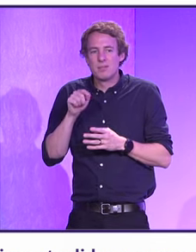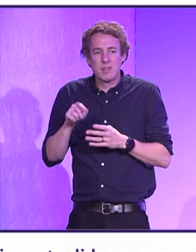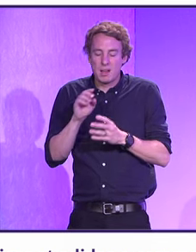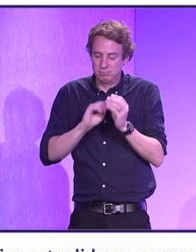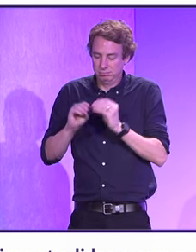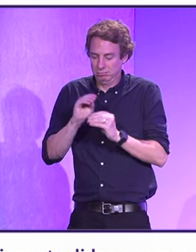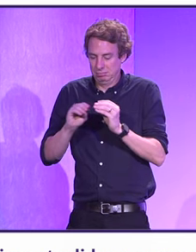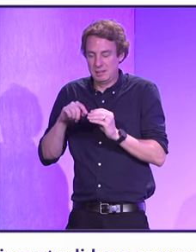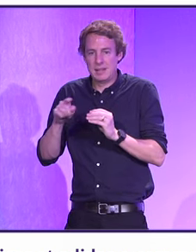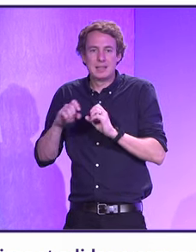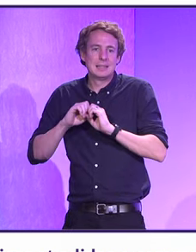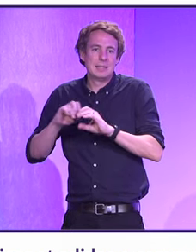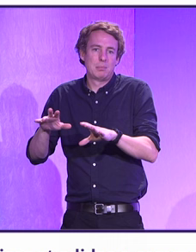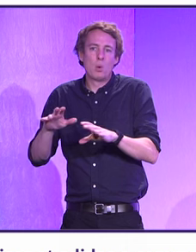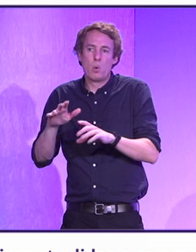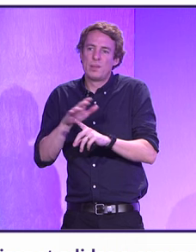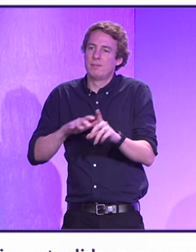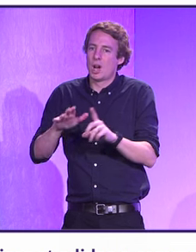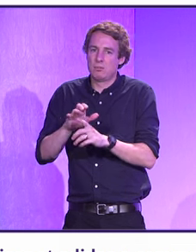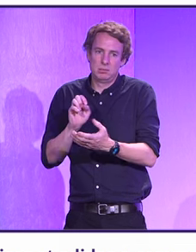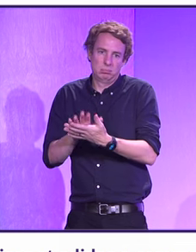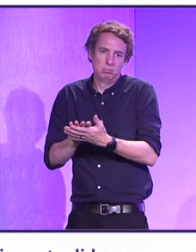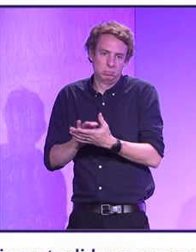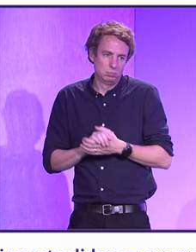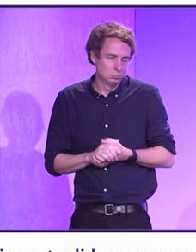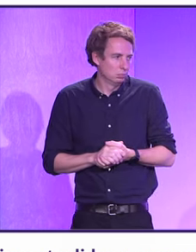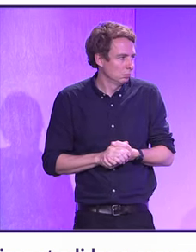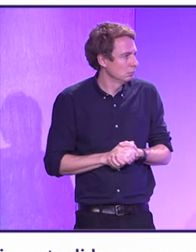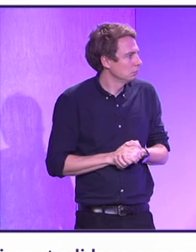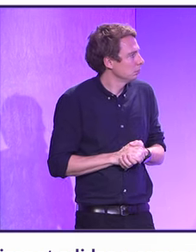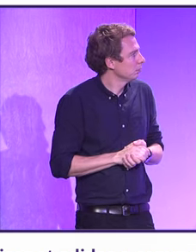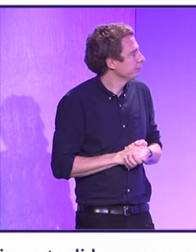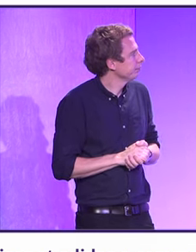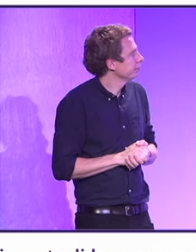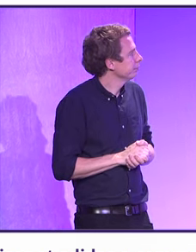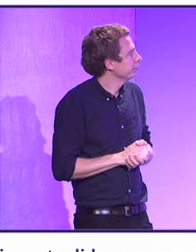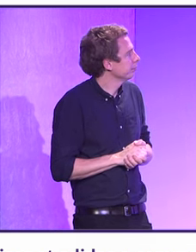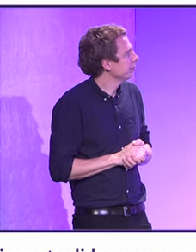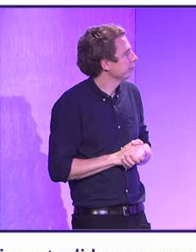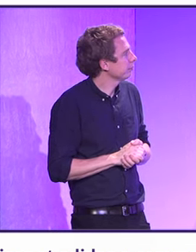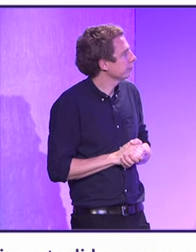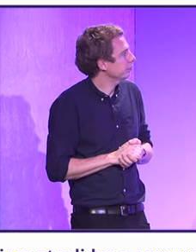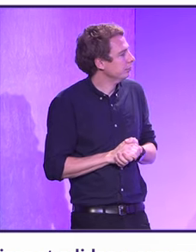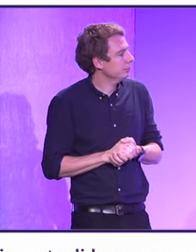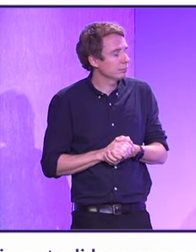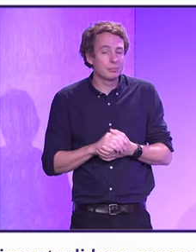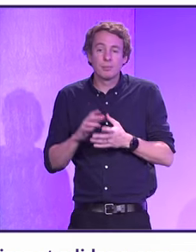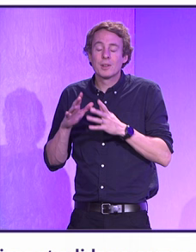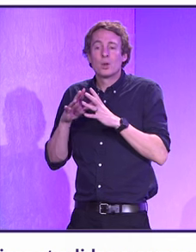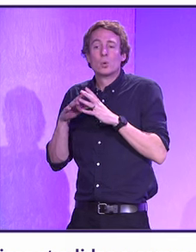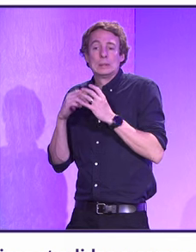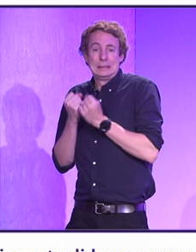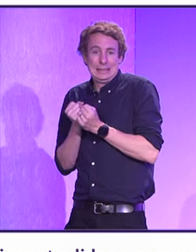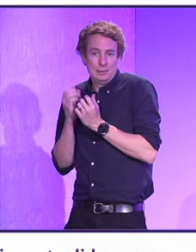that will do all the needful and deploy to the environment that is required to. We have it all integrated